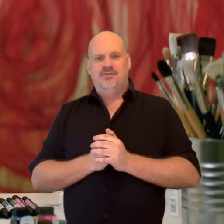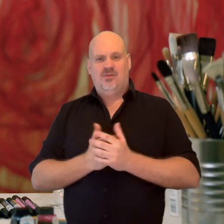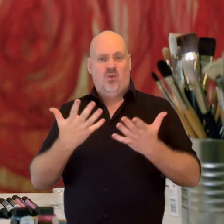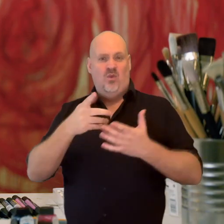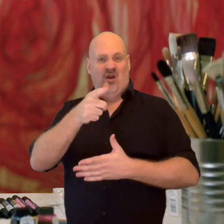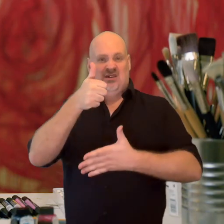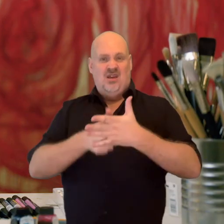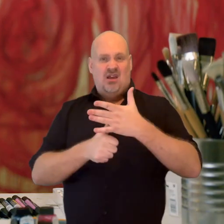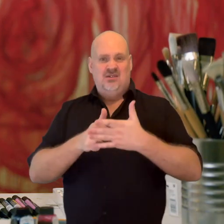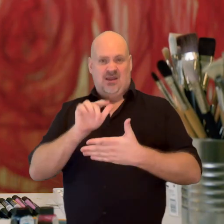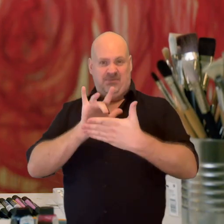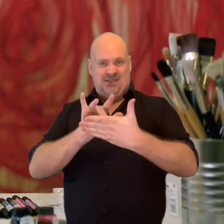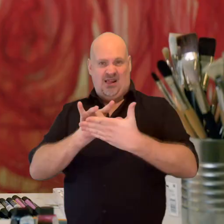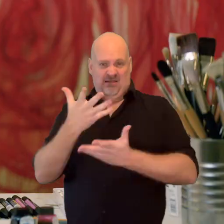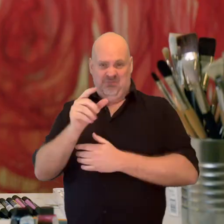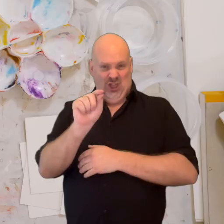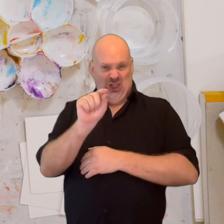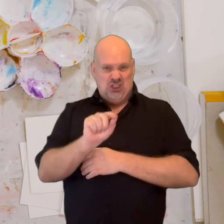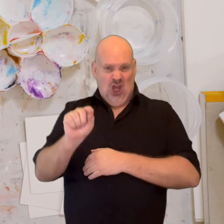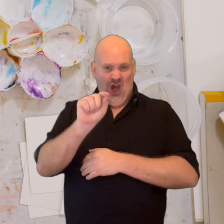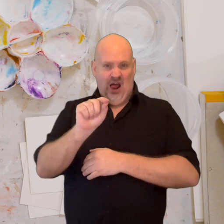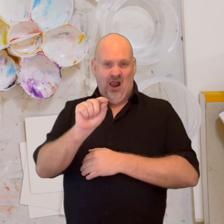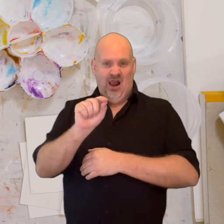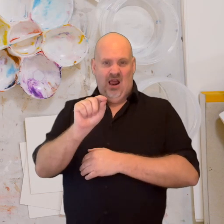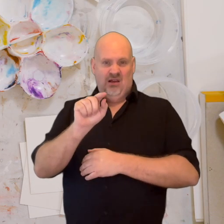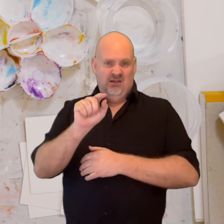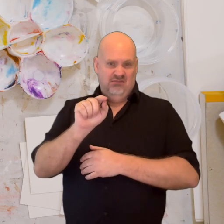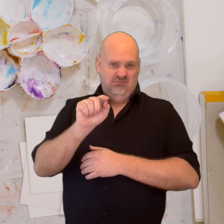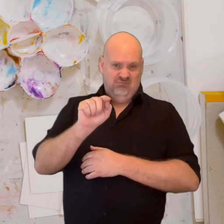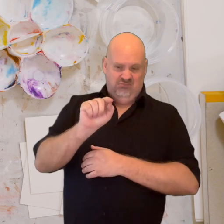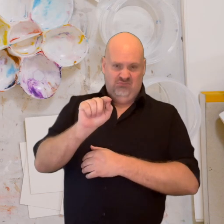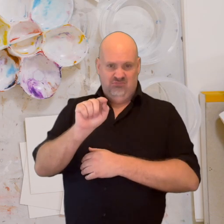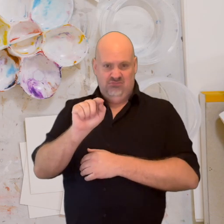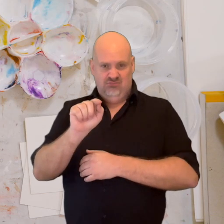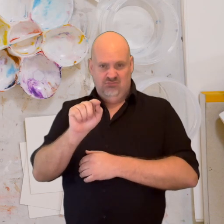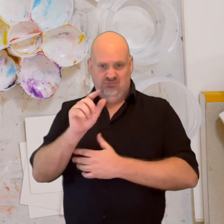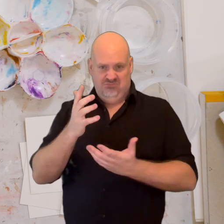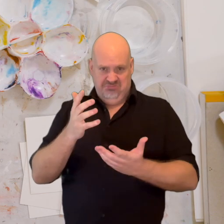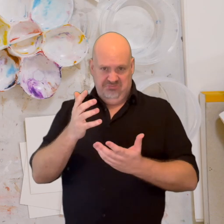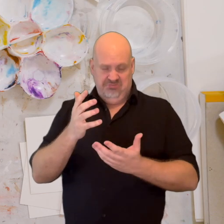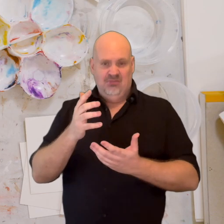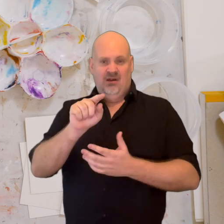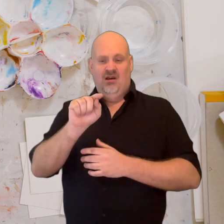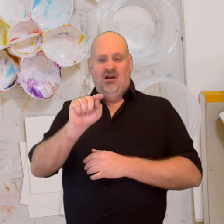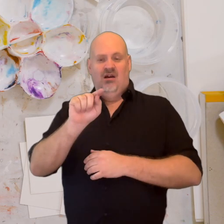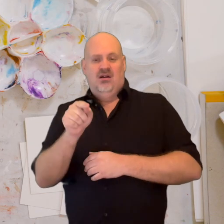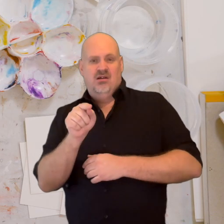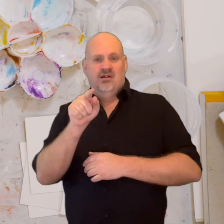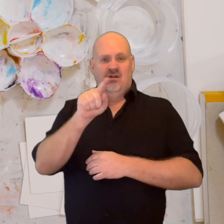So if you start with a little circle in the middle, or dot, and then